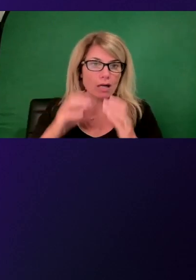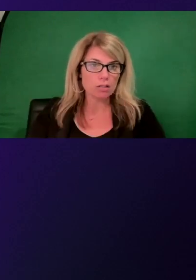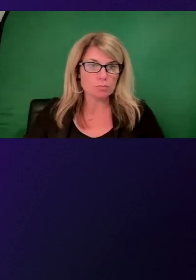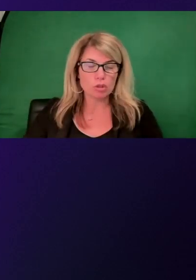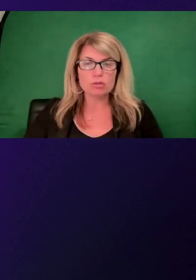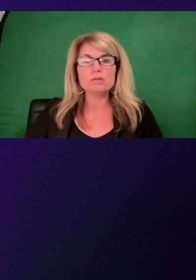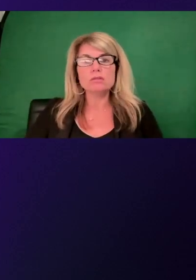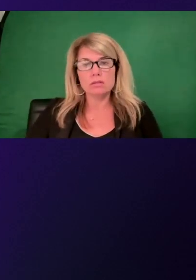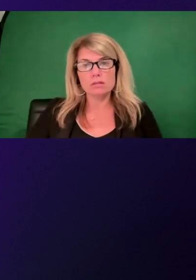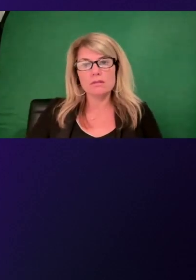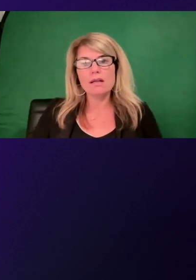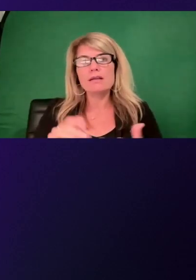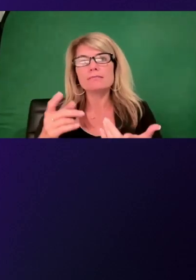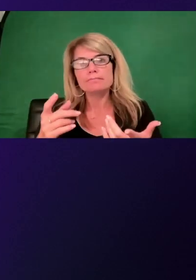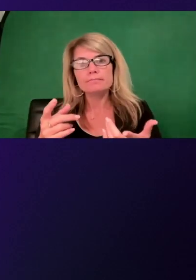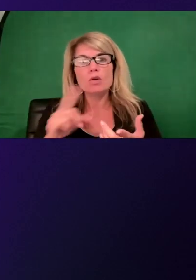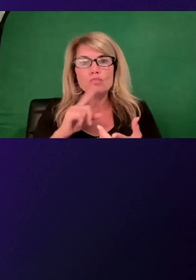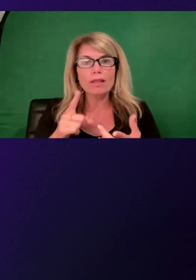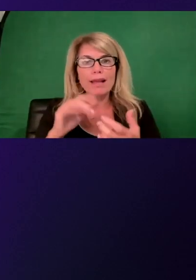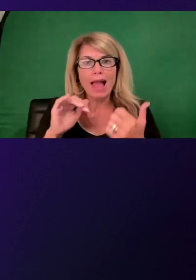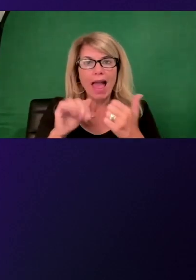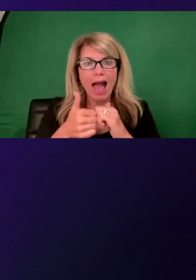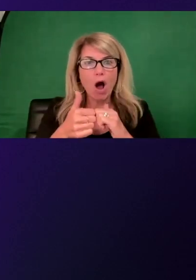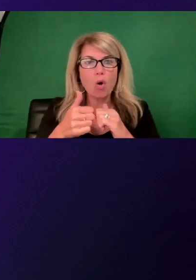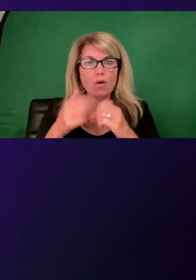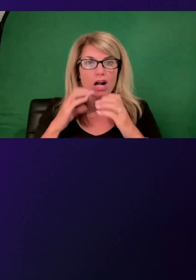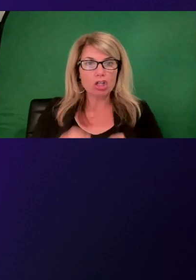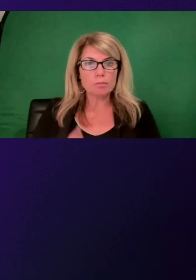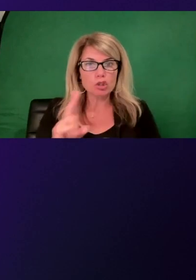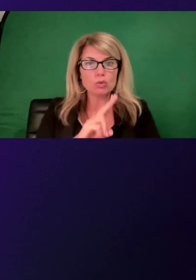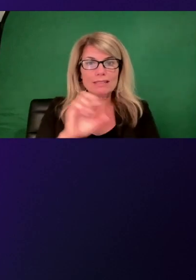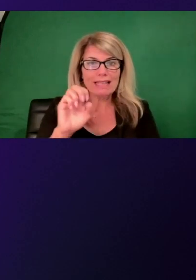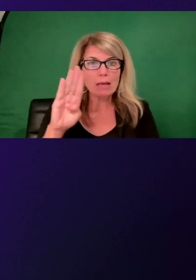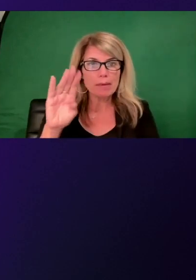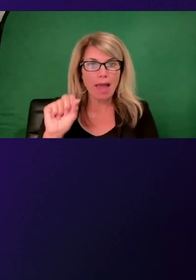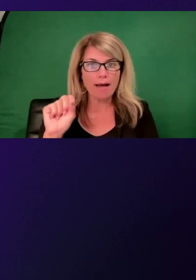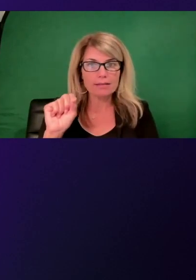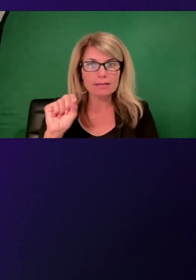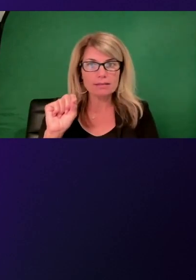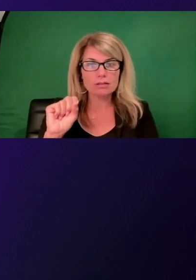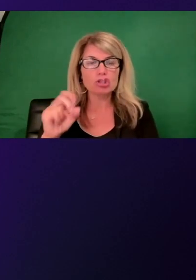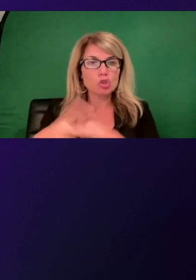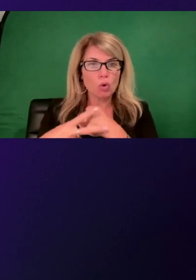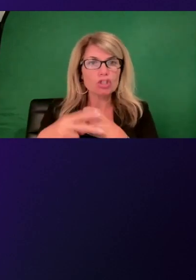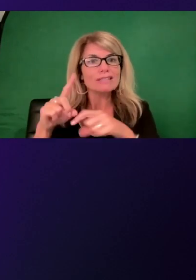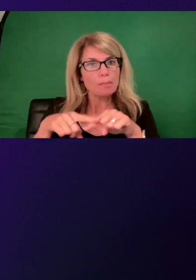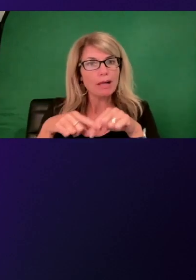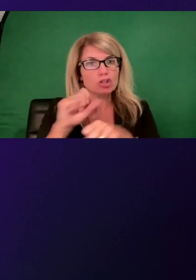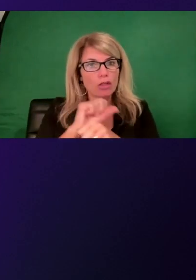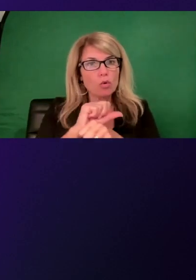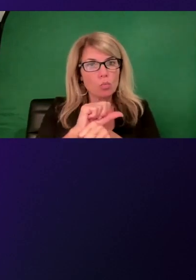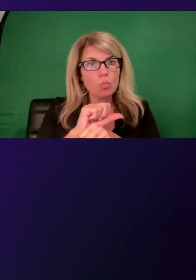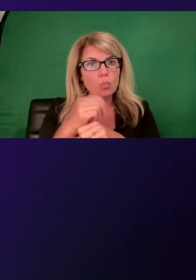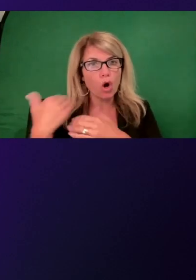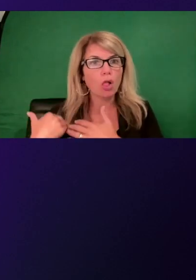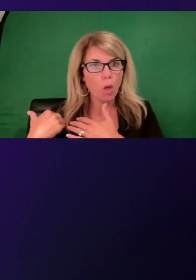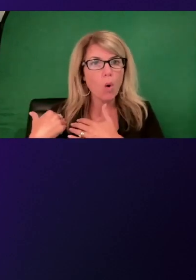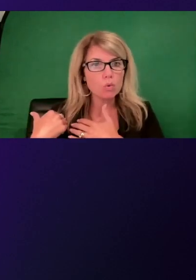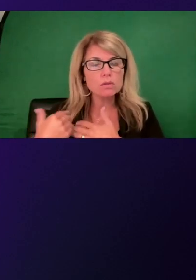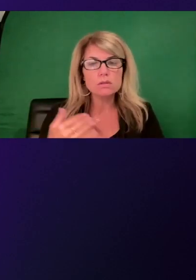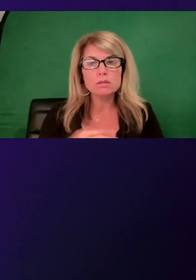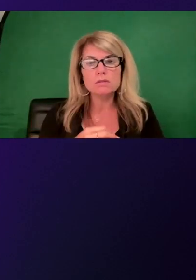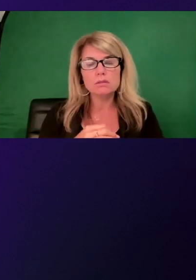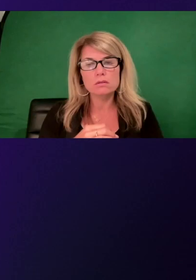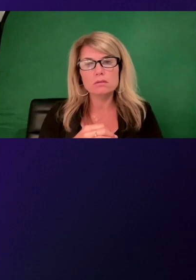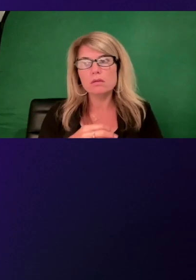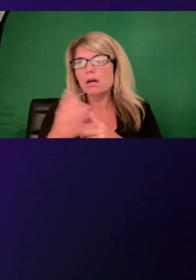how the customers use the EBS storage completely depends on their workloads. Just like Reena mentioned, what kind of capacity you need,